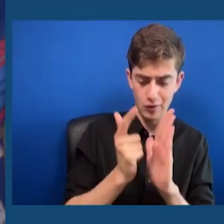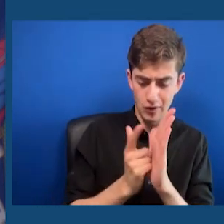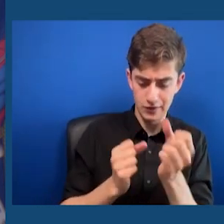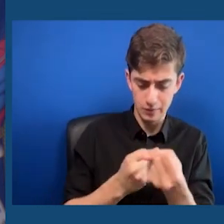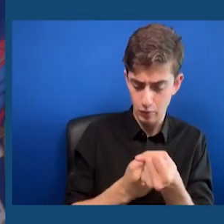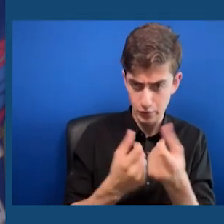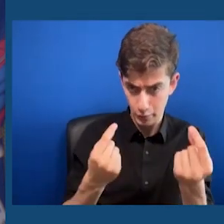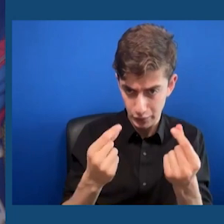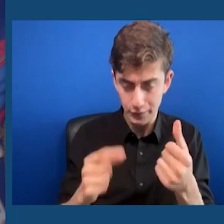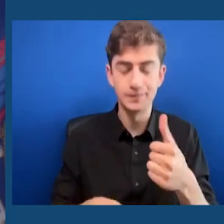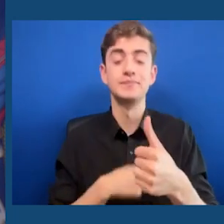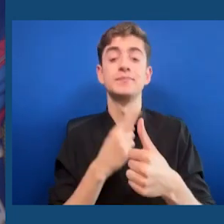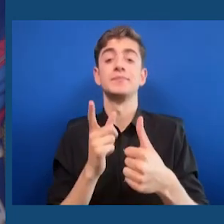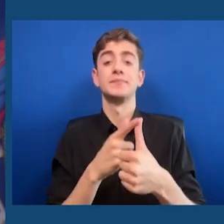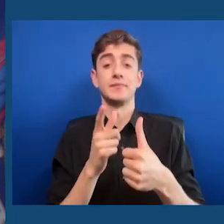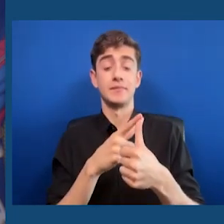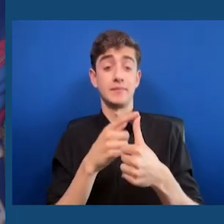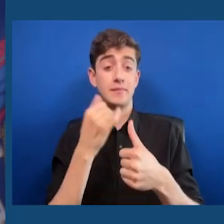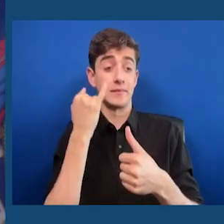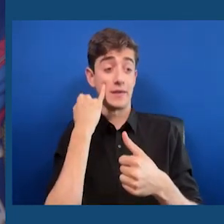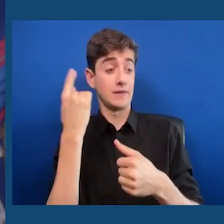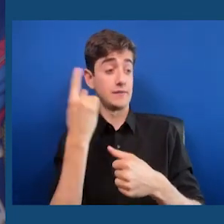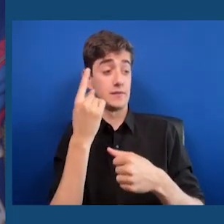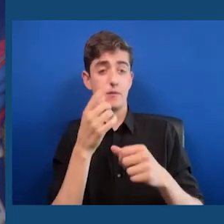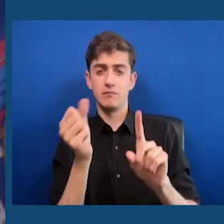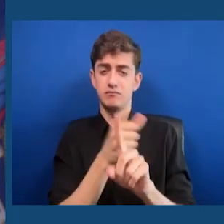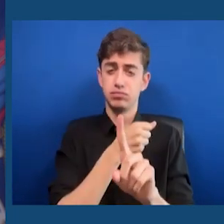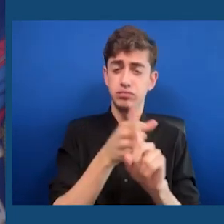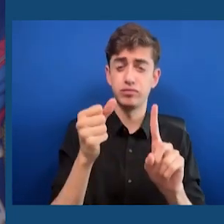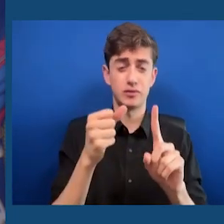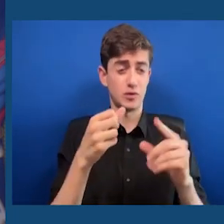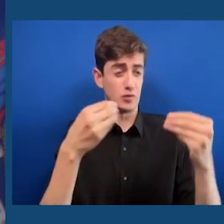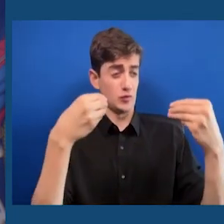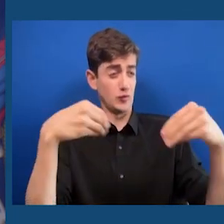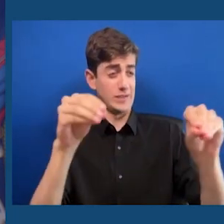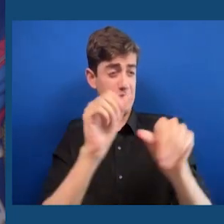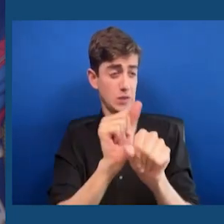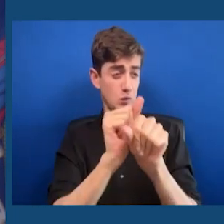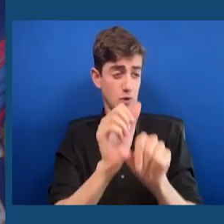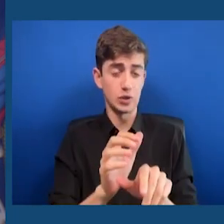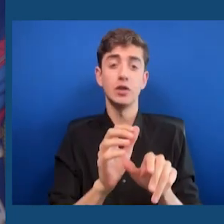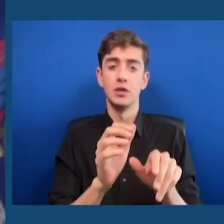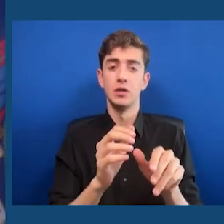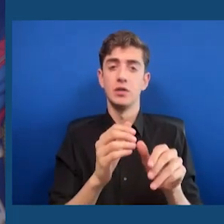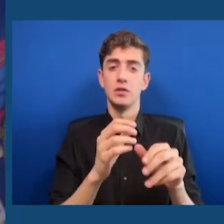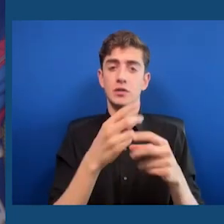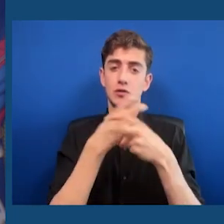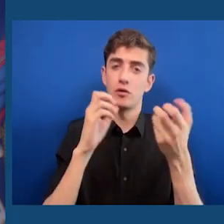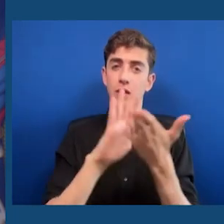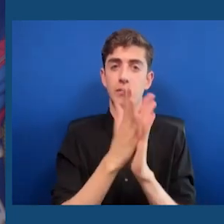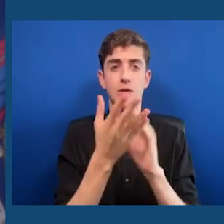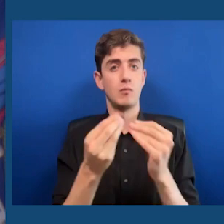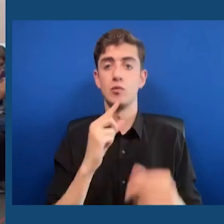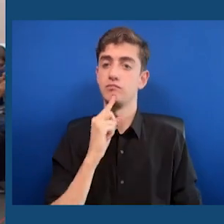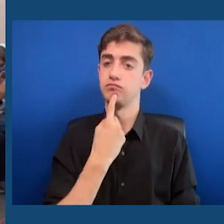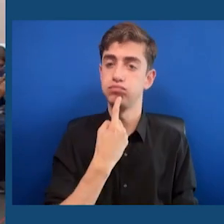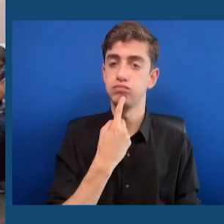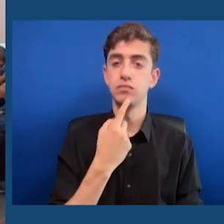for anyone who assaults a retail worker. It won't just be a misdemeanor anymore.